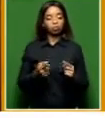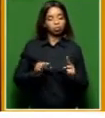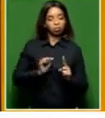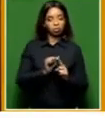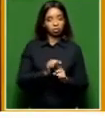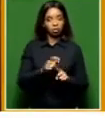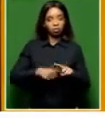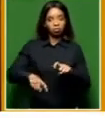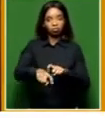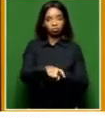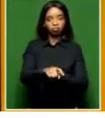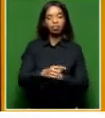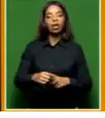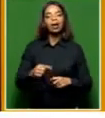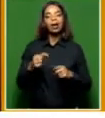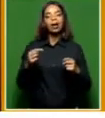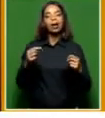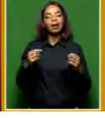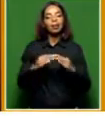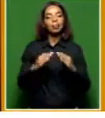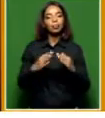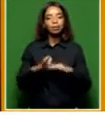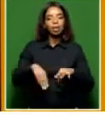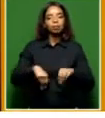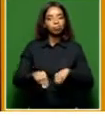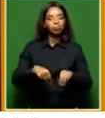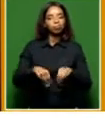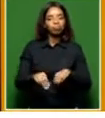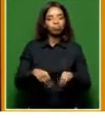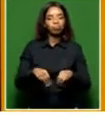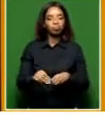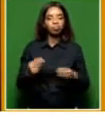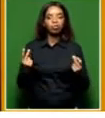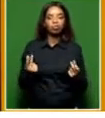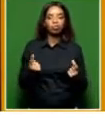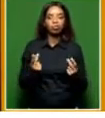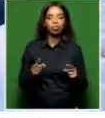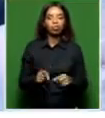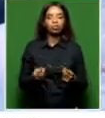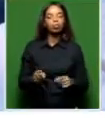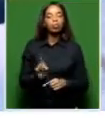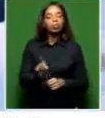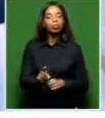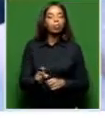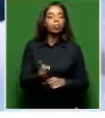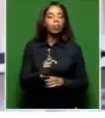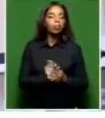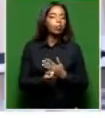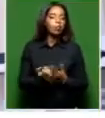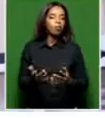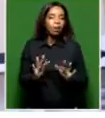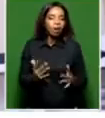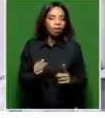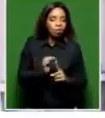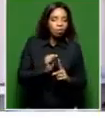is house music and amapiano. Why have you decided to stay true to your R&B roots? Look, first of all, in this